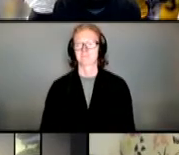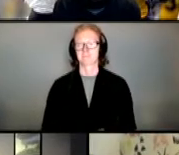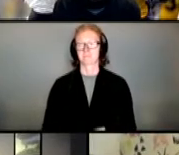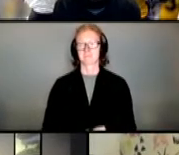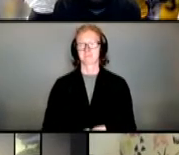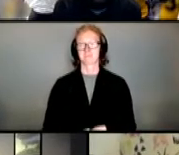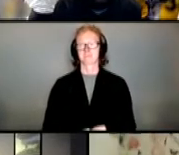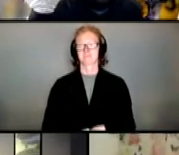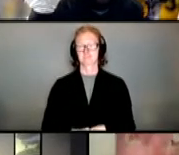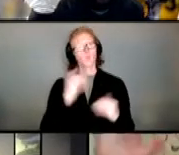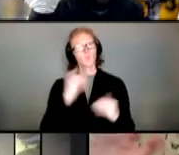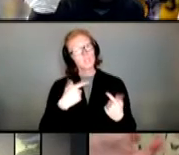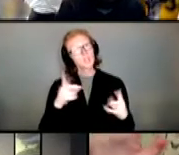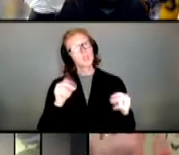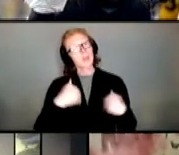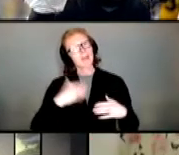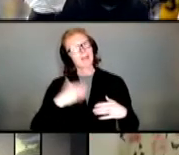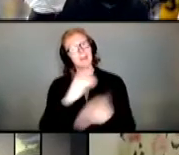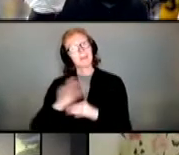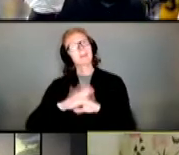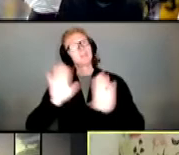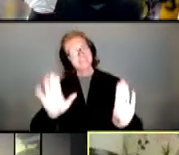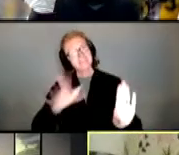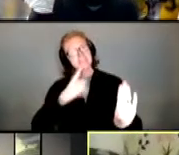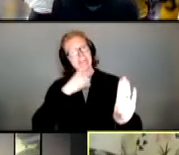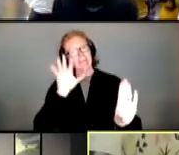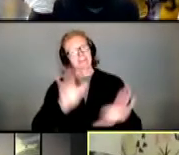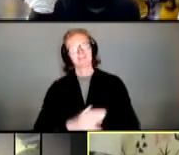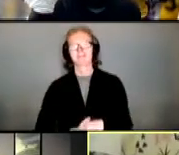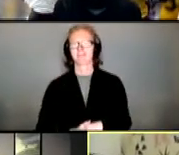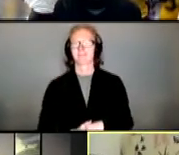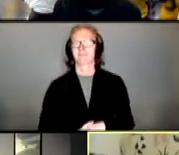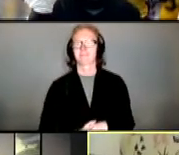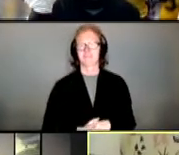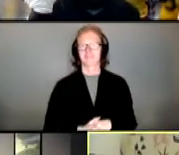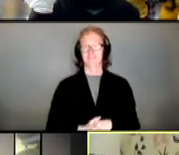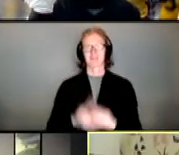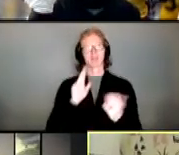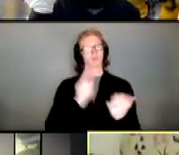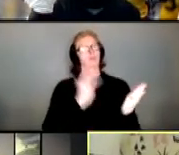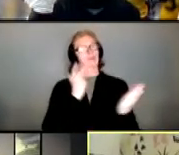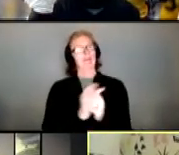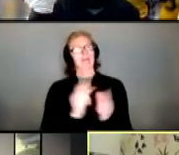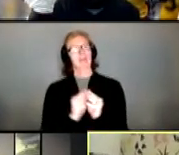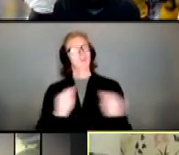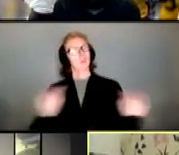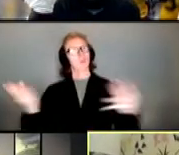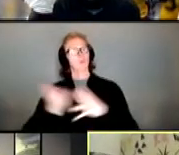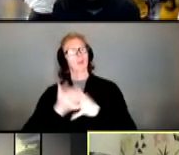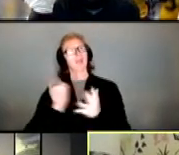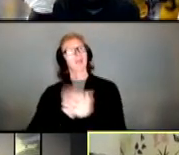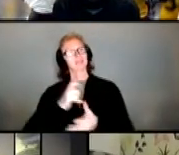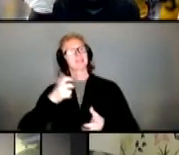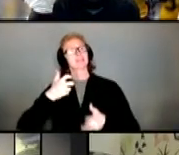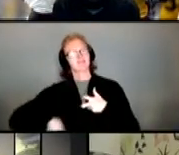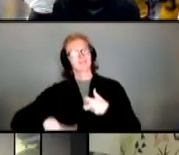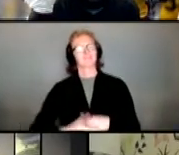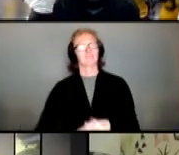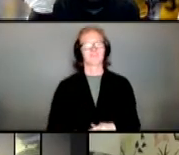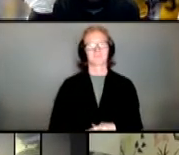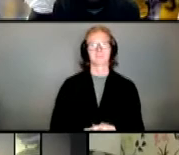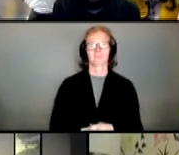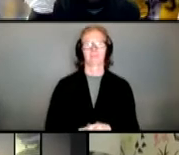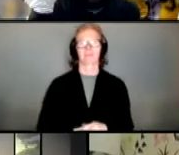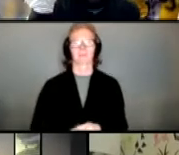There are limits. I'm sorry. I'm just saying. A 3-hour meeting with no breaks is rough. Well, yes, there